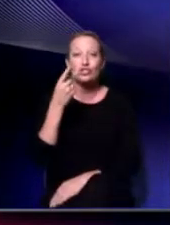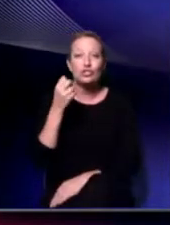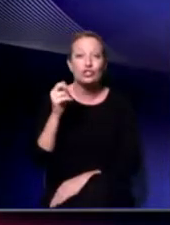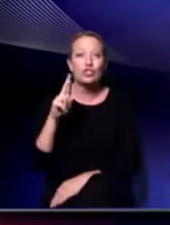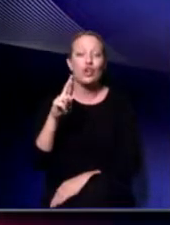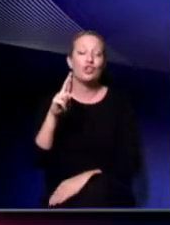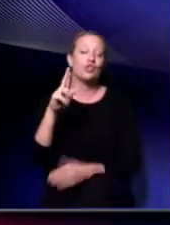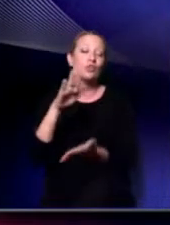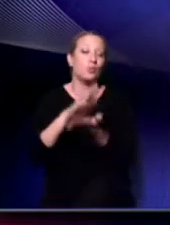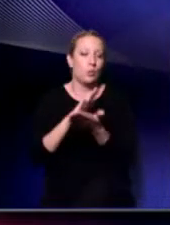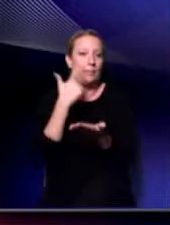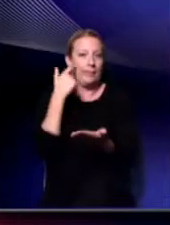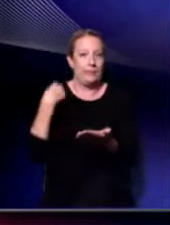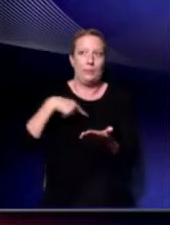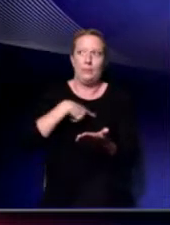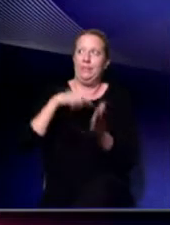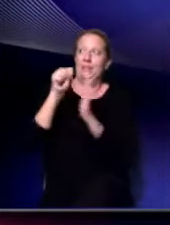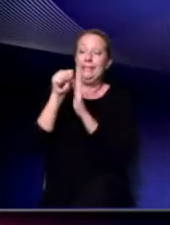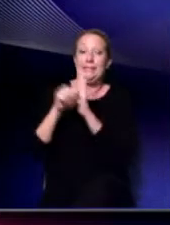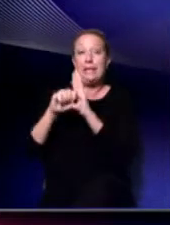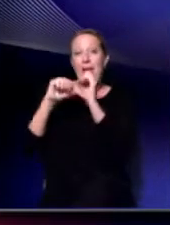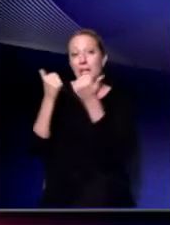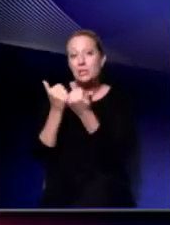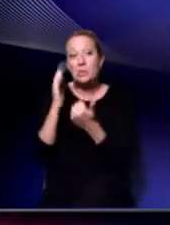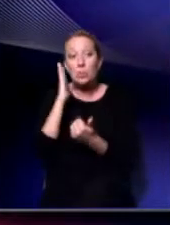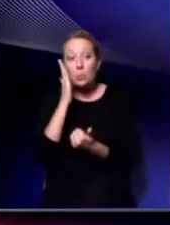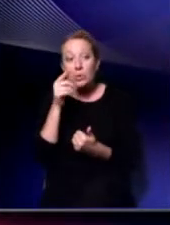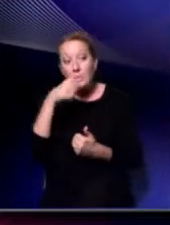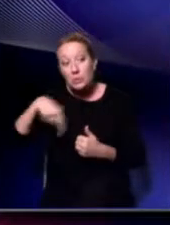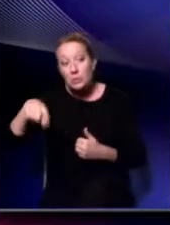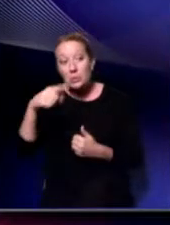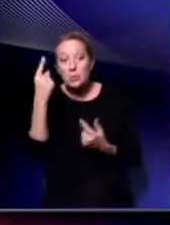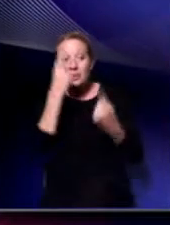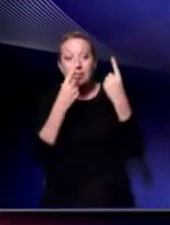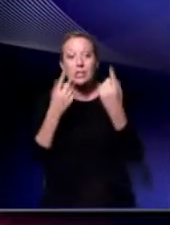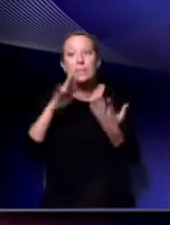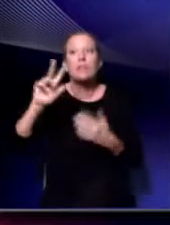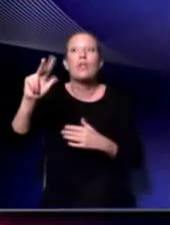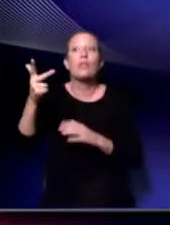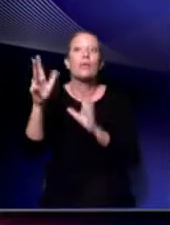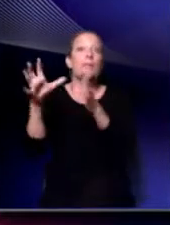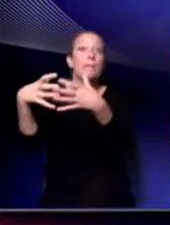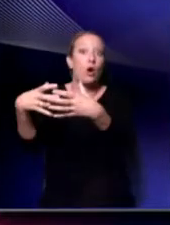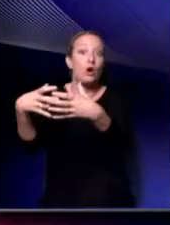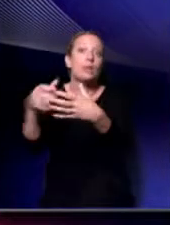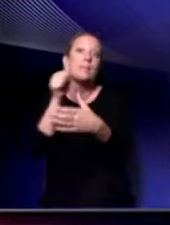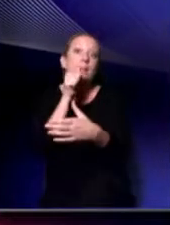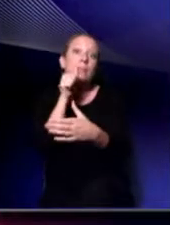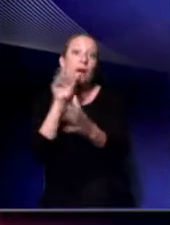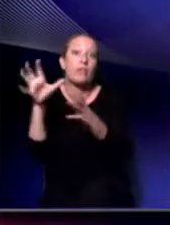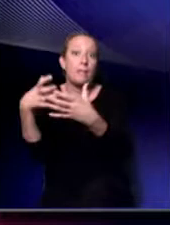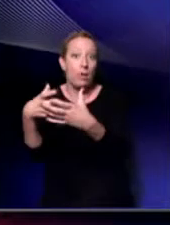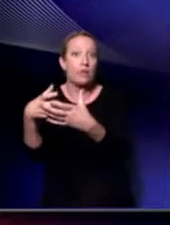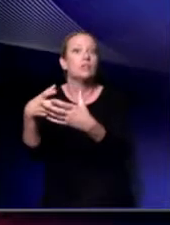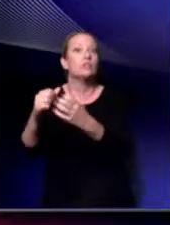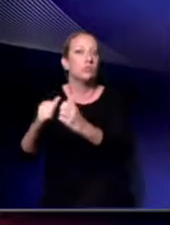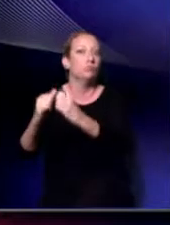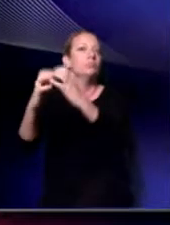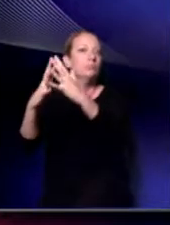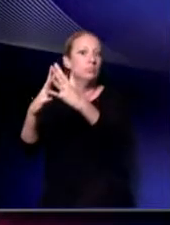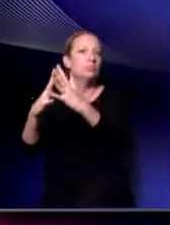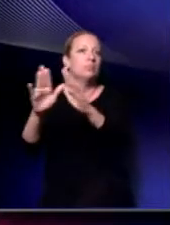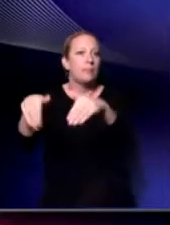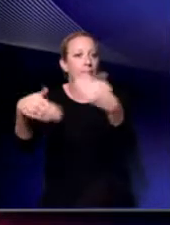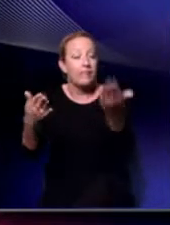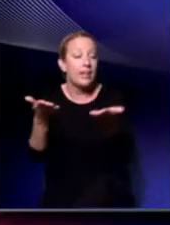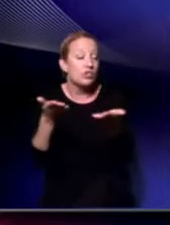entity of the state, would you consider partnering with a third party, a private party, to do that and deliver those services